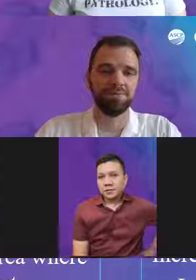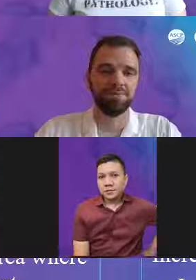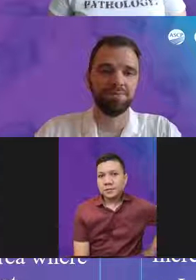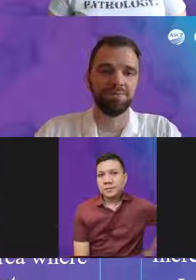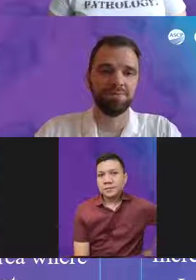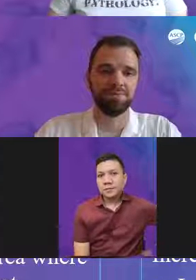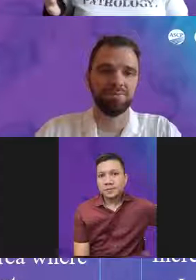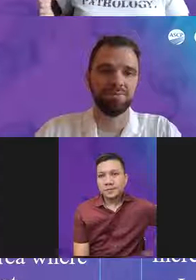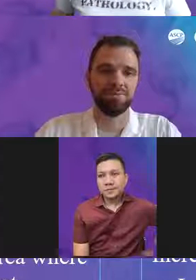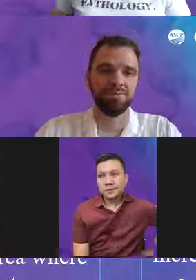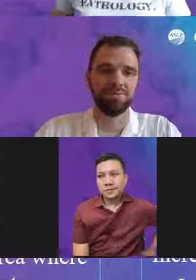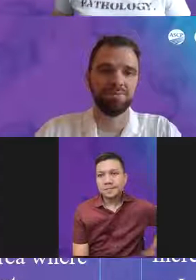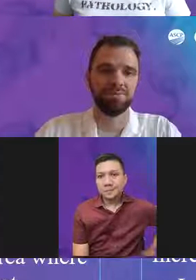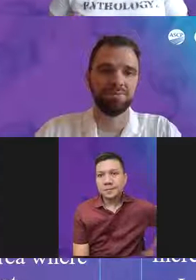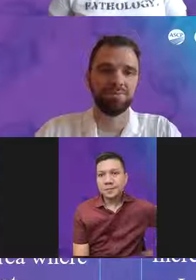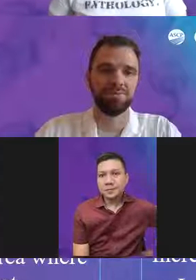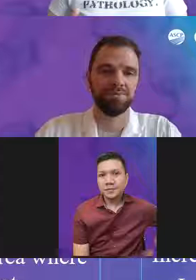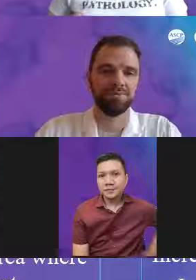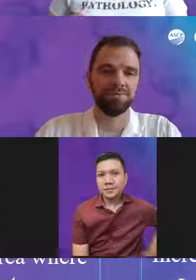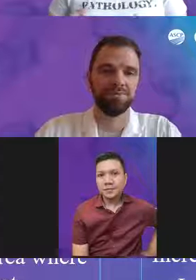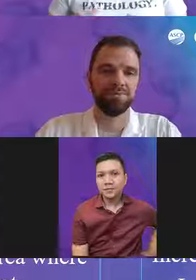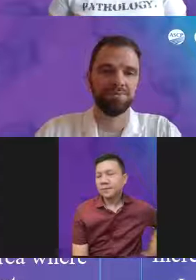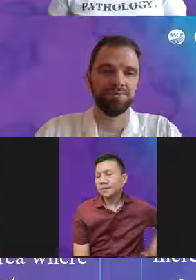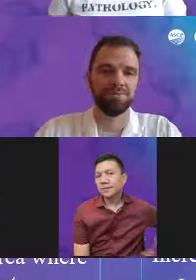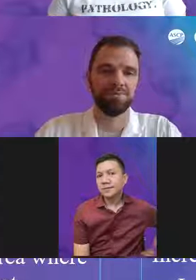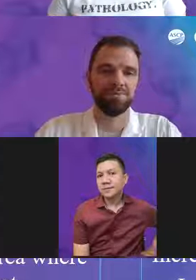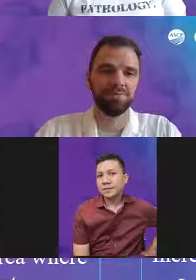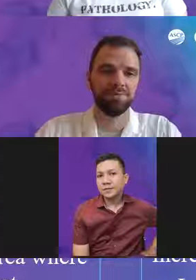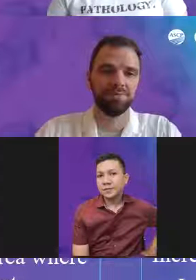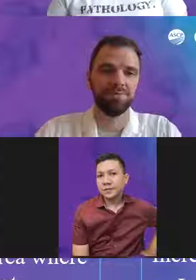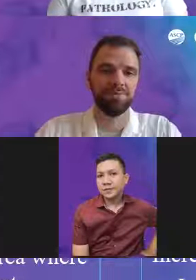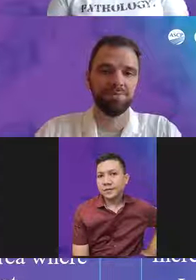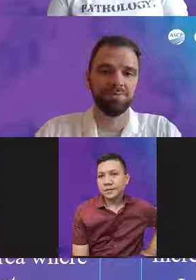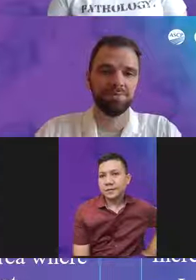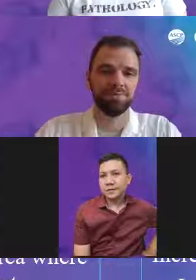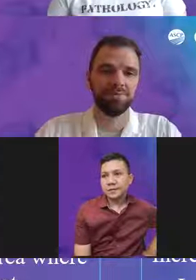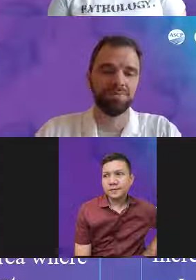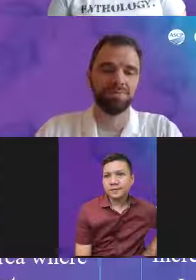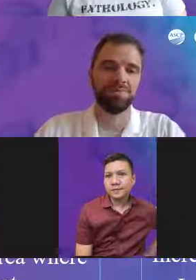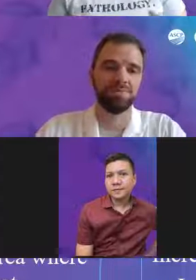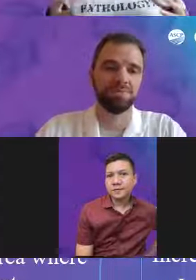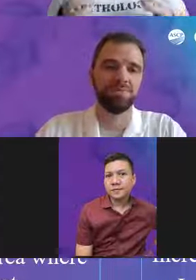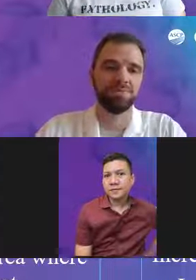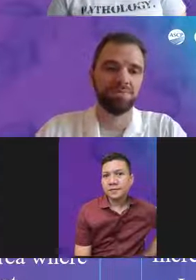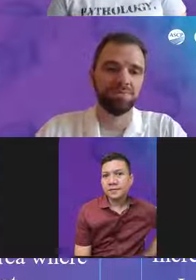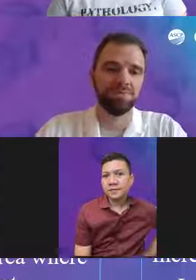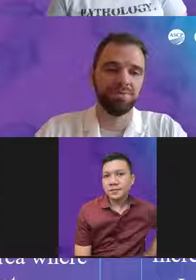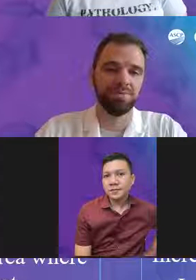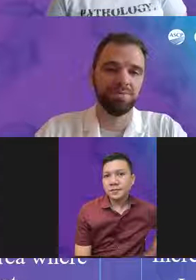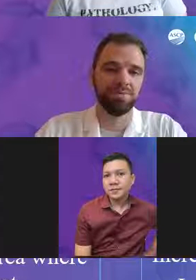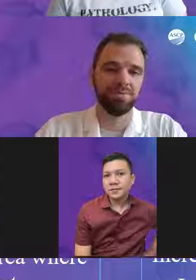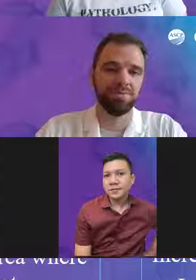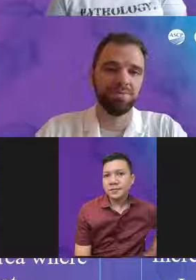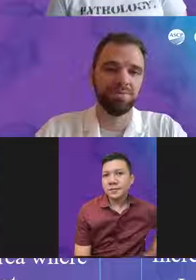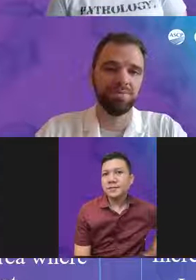anemia, no matter what, you give red cells. We have become very much better at utilizing the